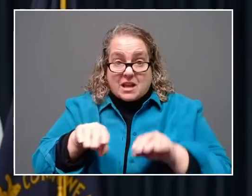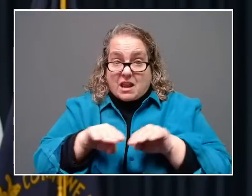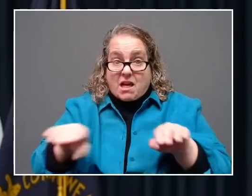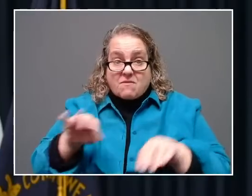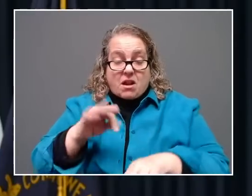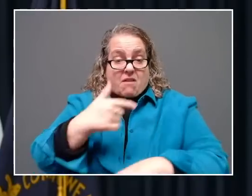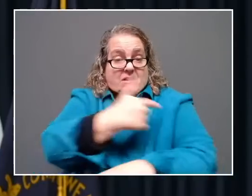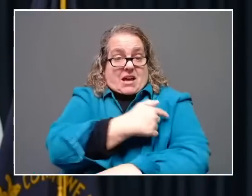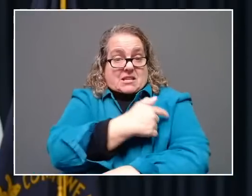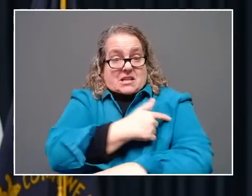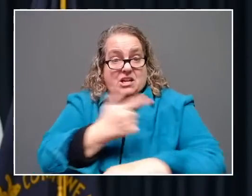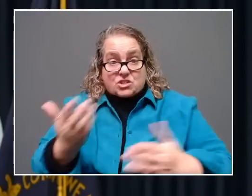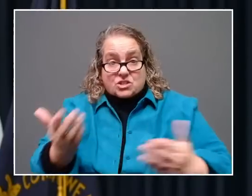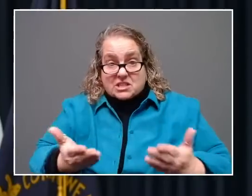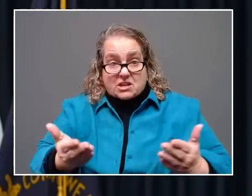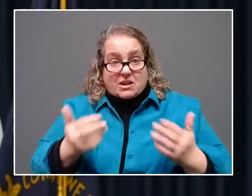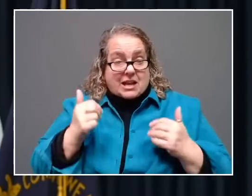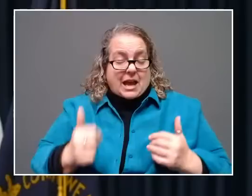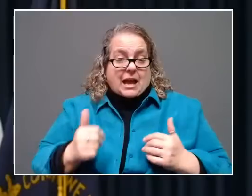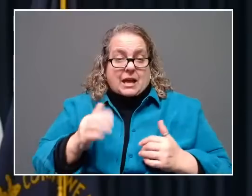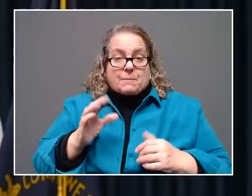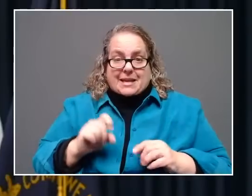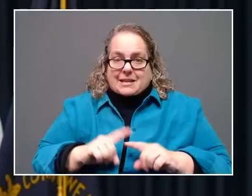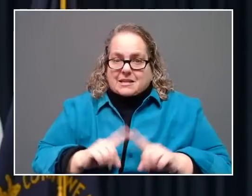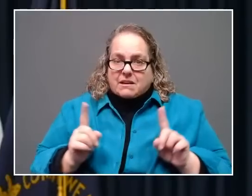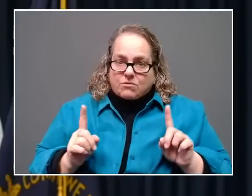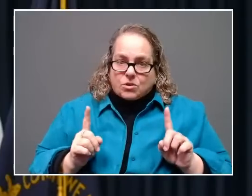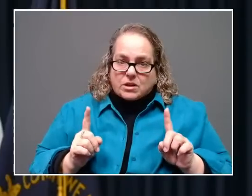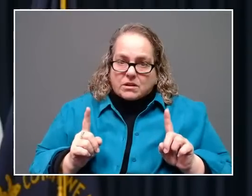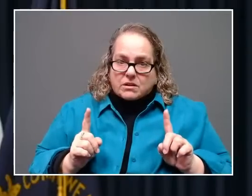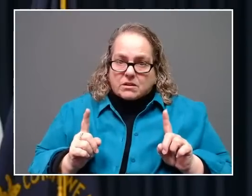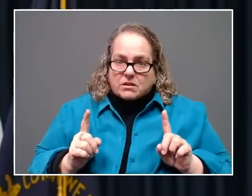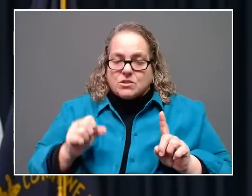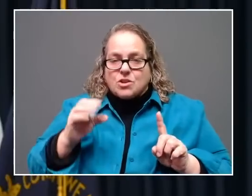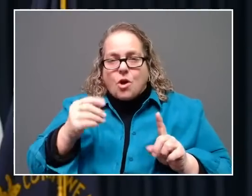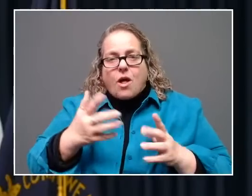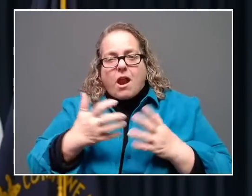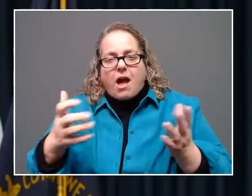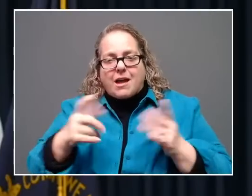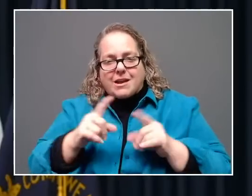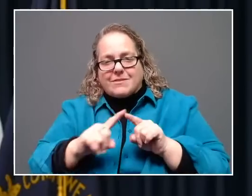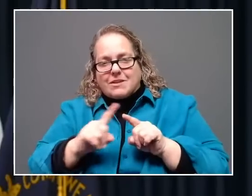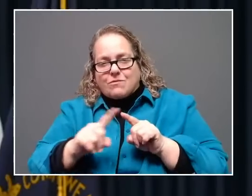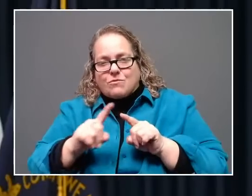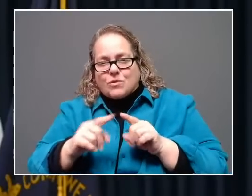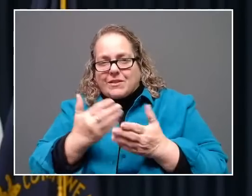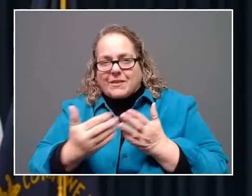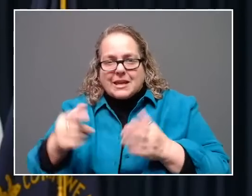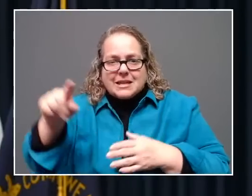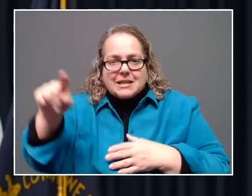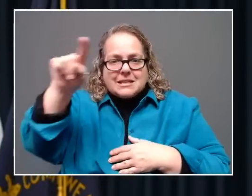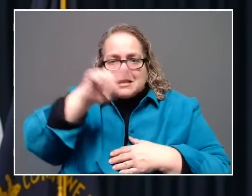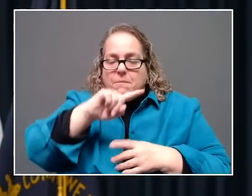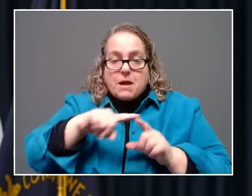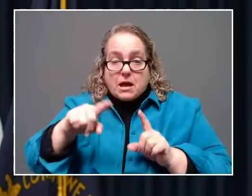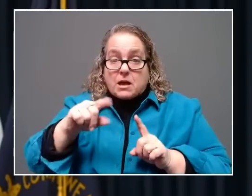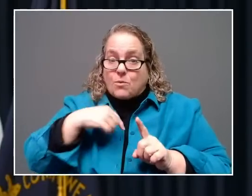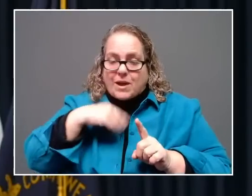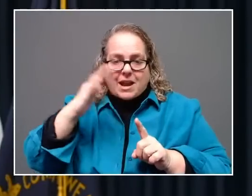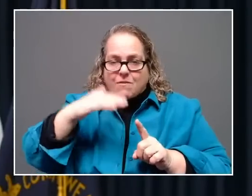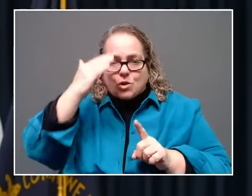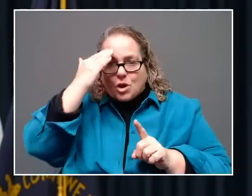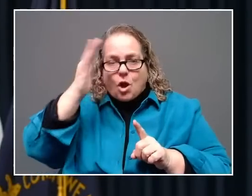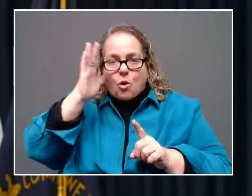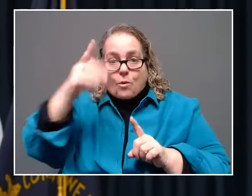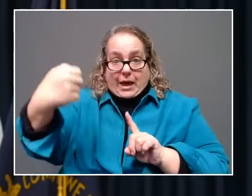vaccinations can be so different. So there are a lot of pundits out there, but we never know exactly what we're going to get right until it's